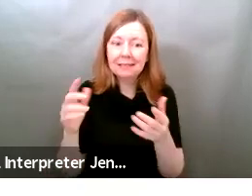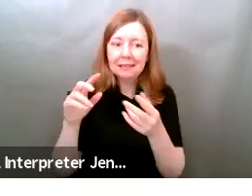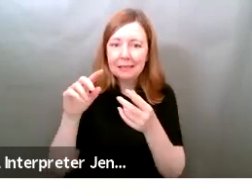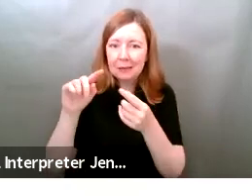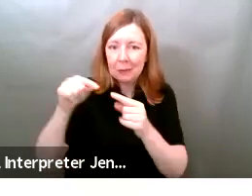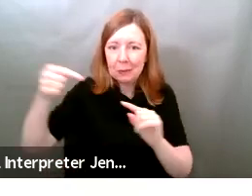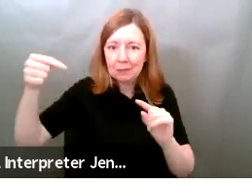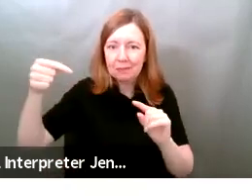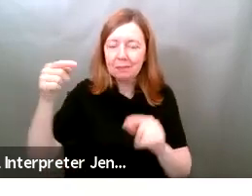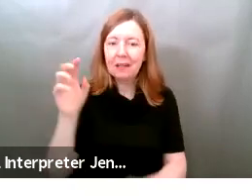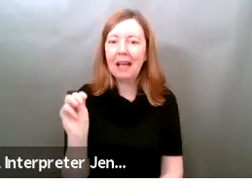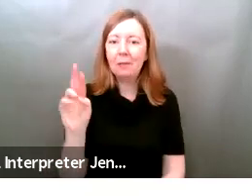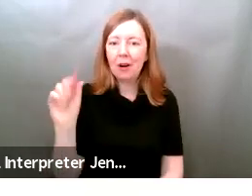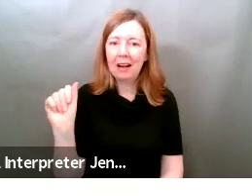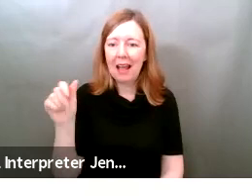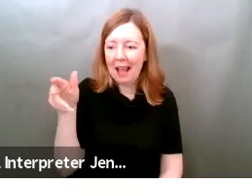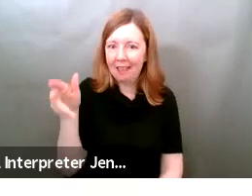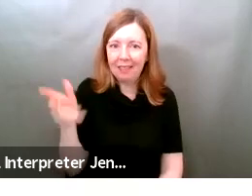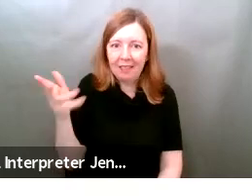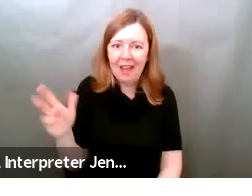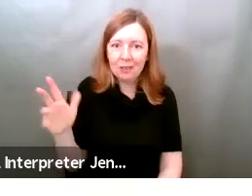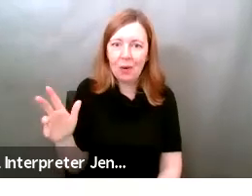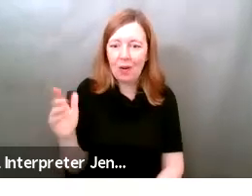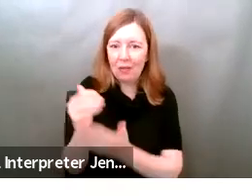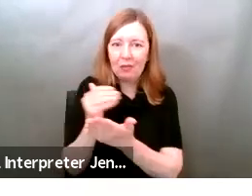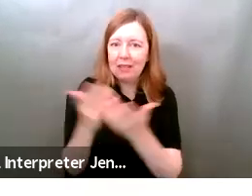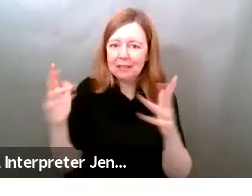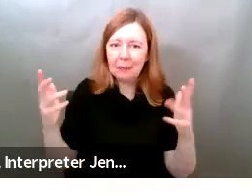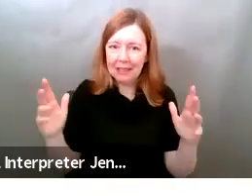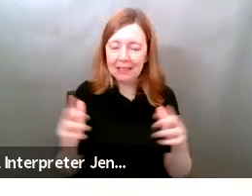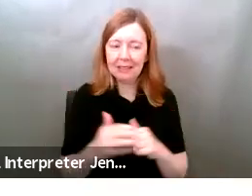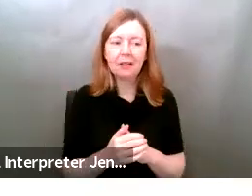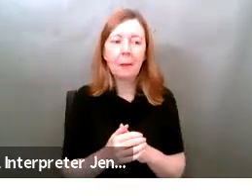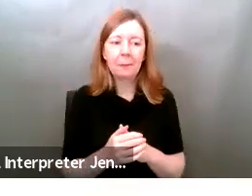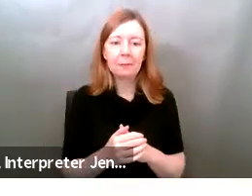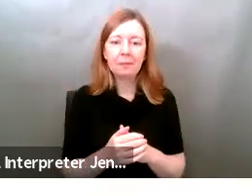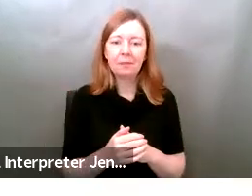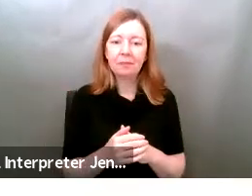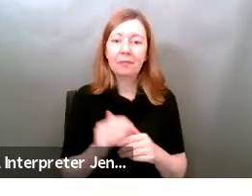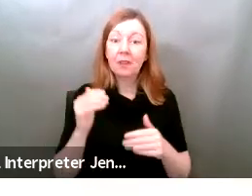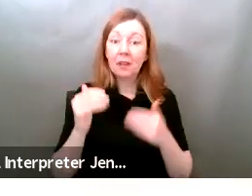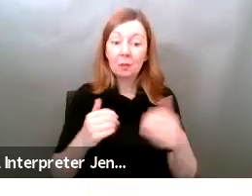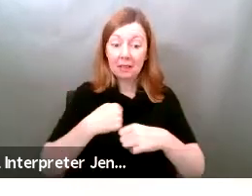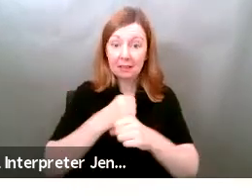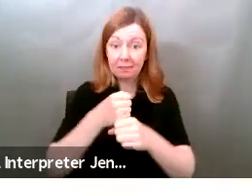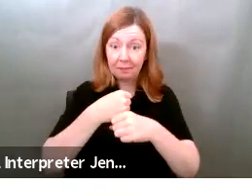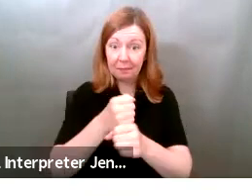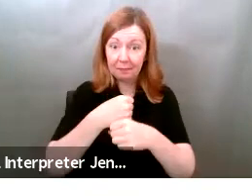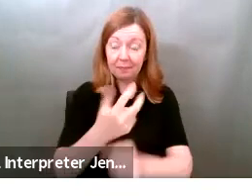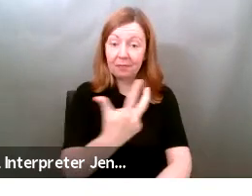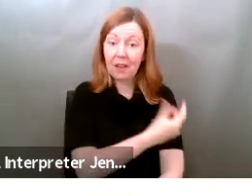shred of mRNA, that little recipe. The process of making the